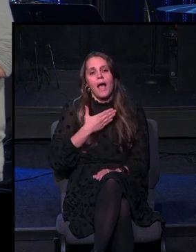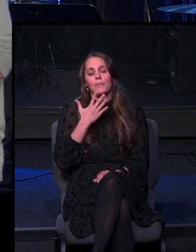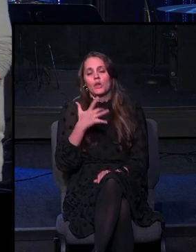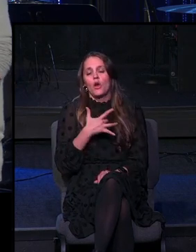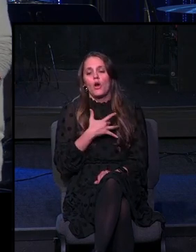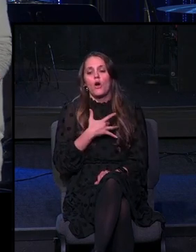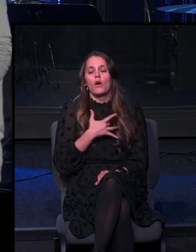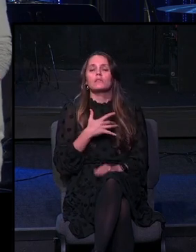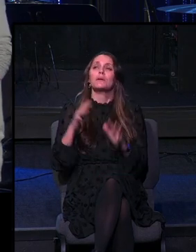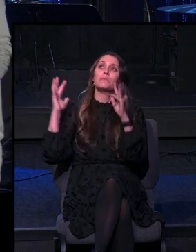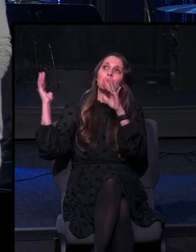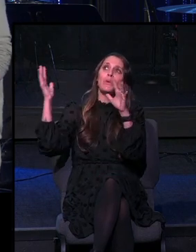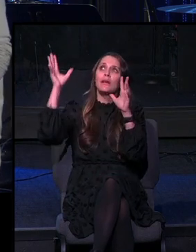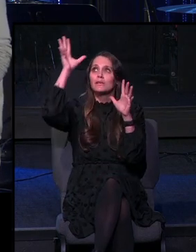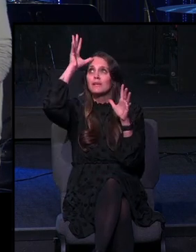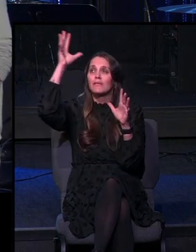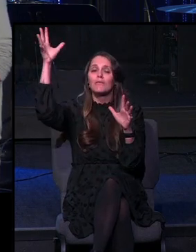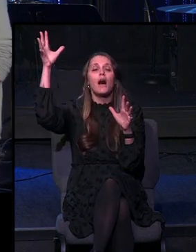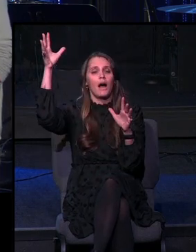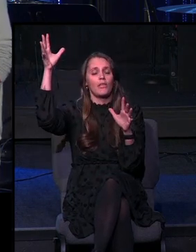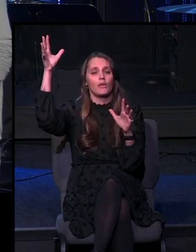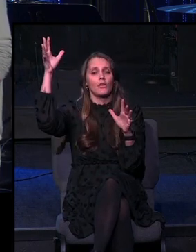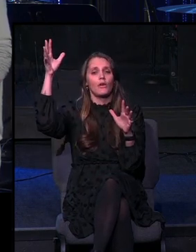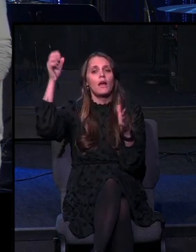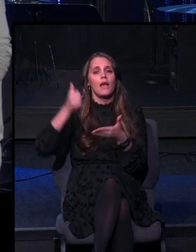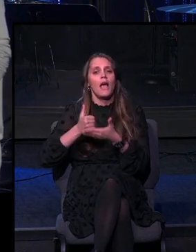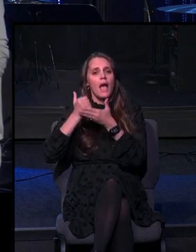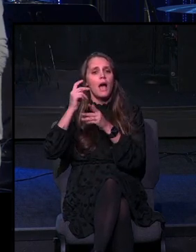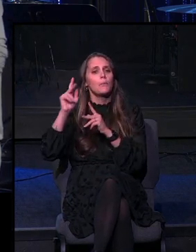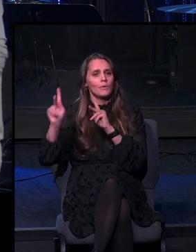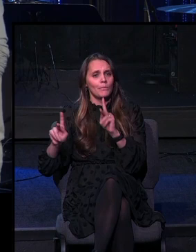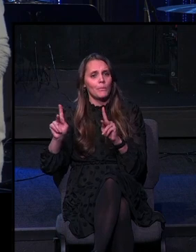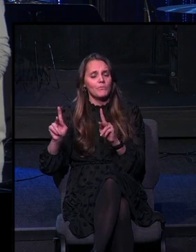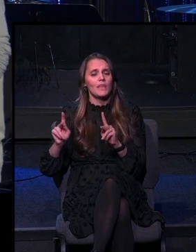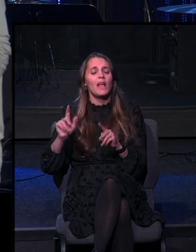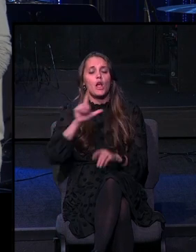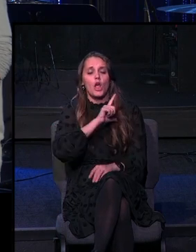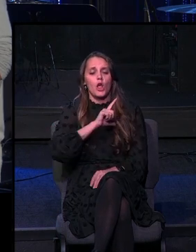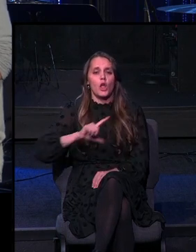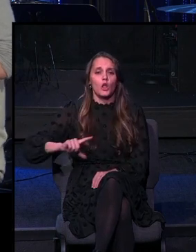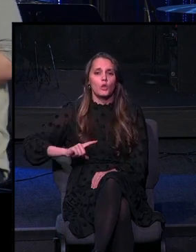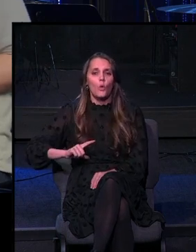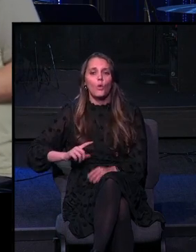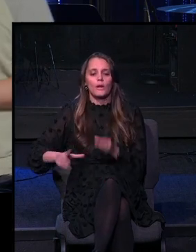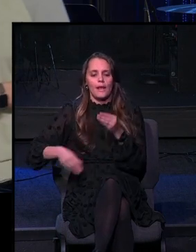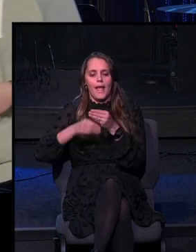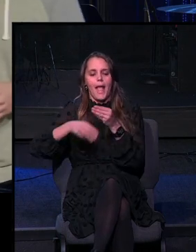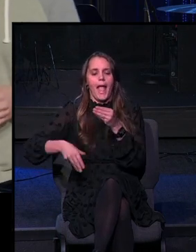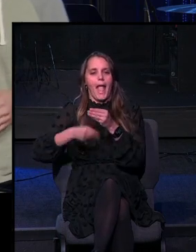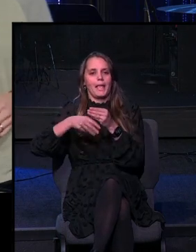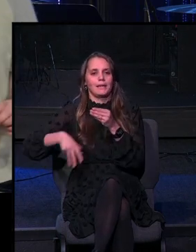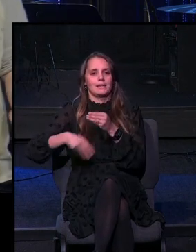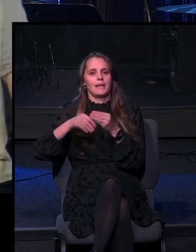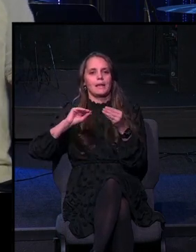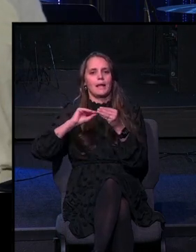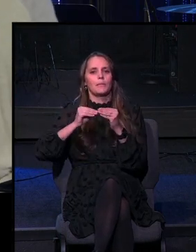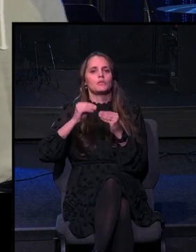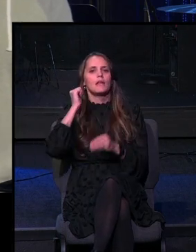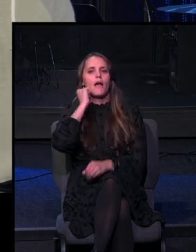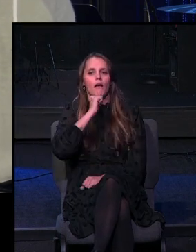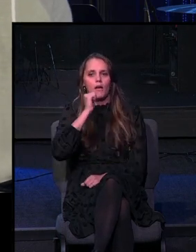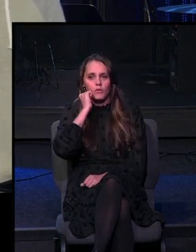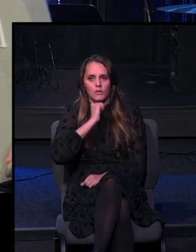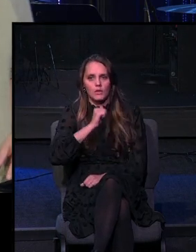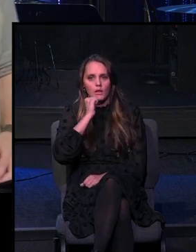enjoying the favor of all the people. And the Lord added to their number daily those who were